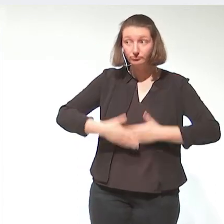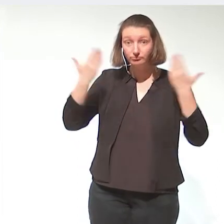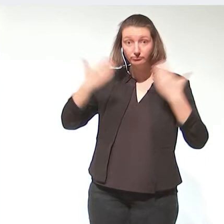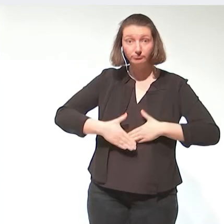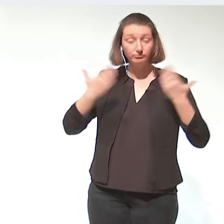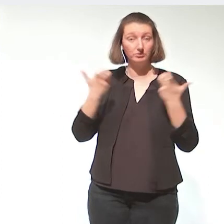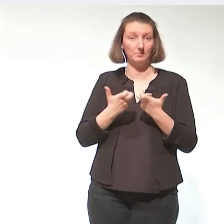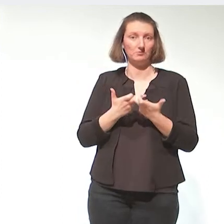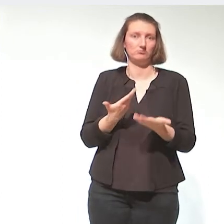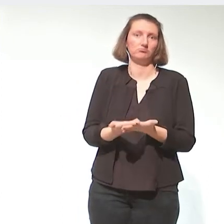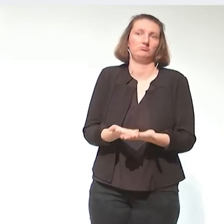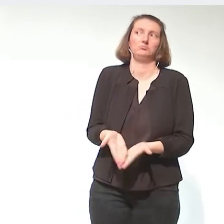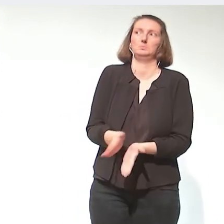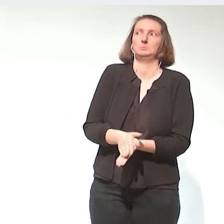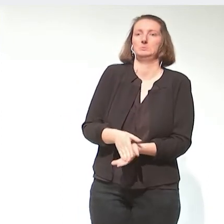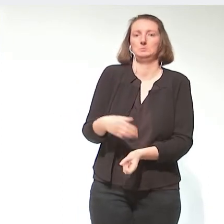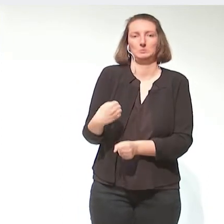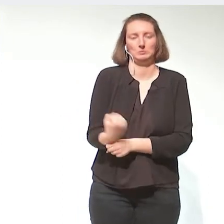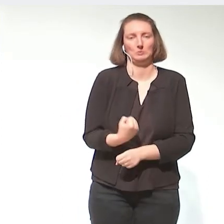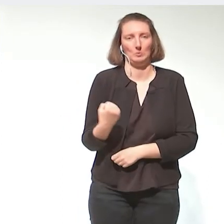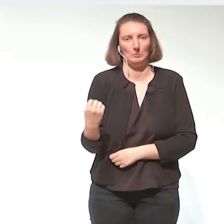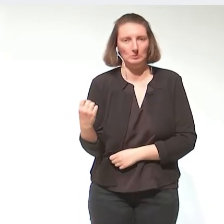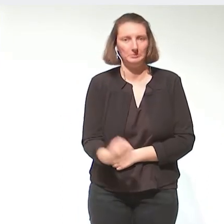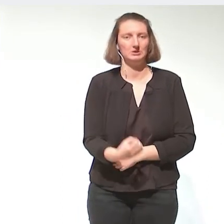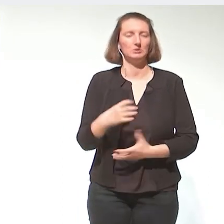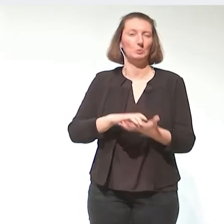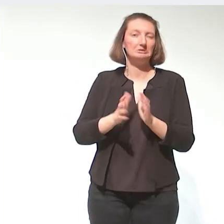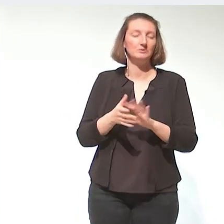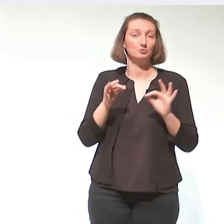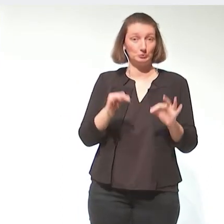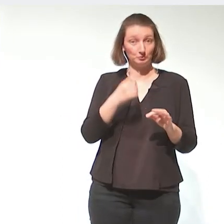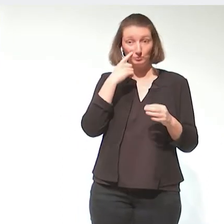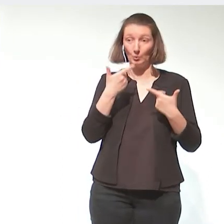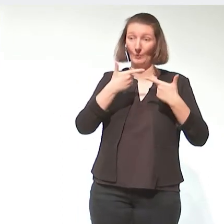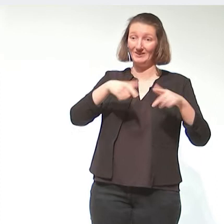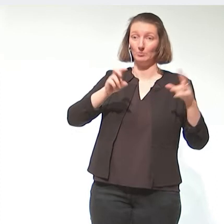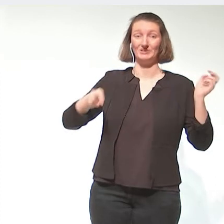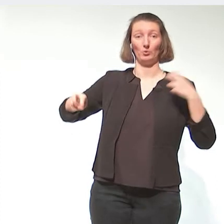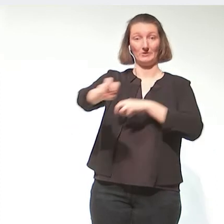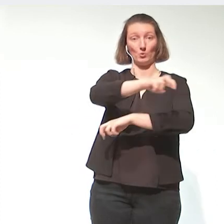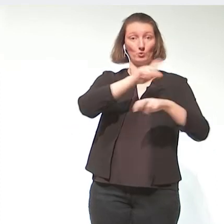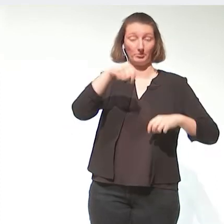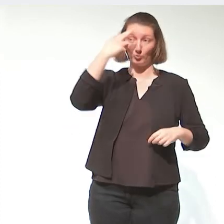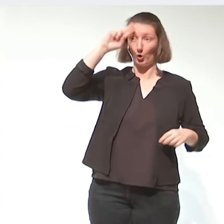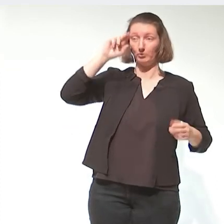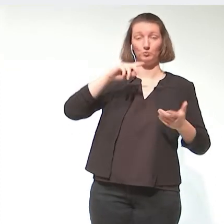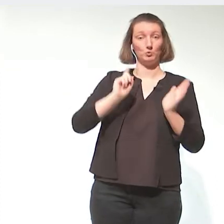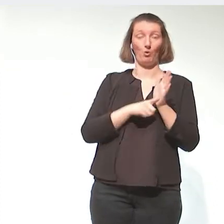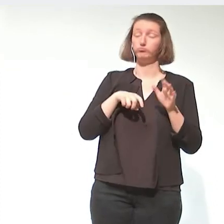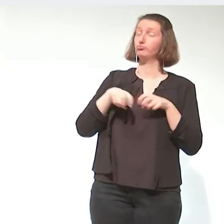need a 24/7 support, the circumstances are even more desperate. So for the disabled and